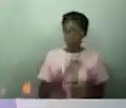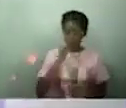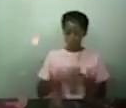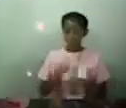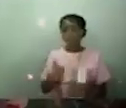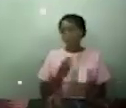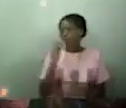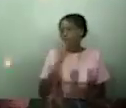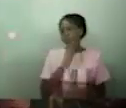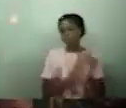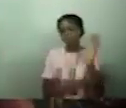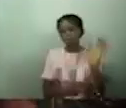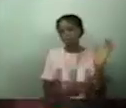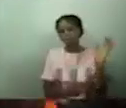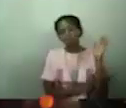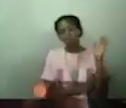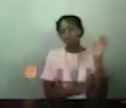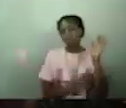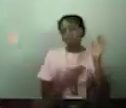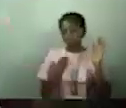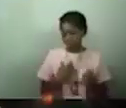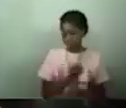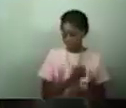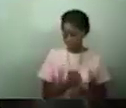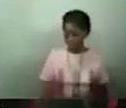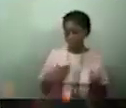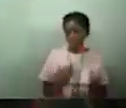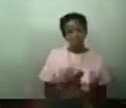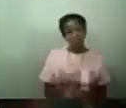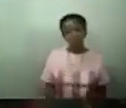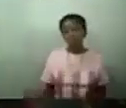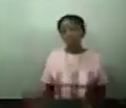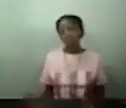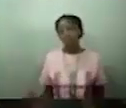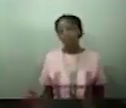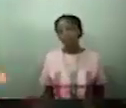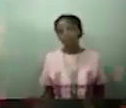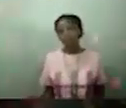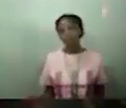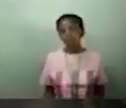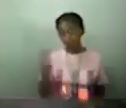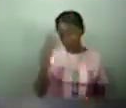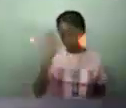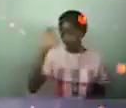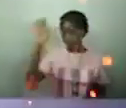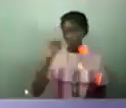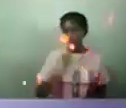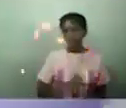Touch us, oh God, and set us ablaze for this task.